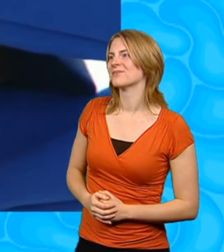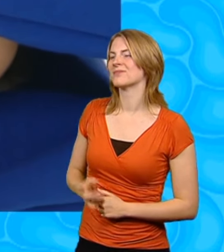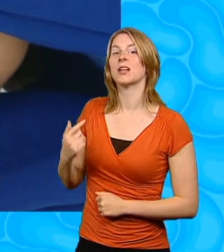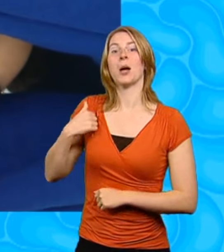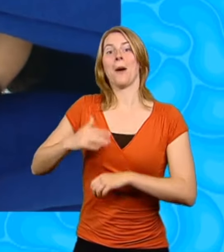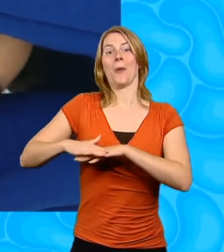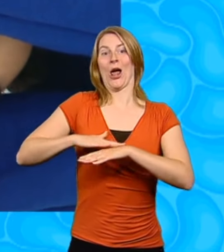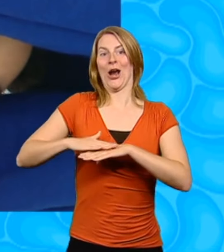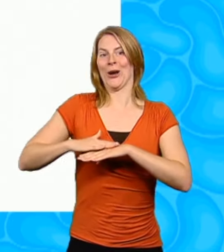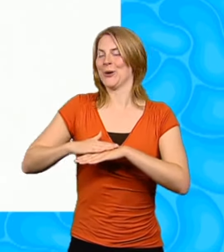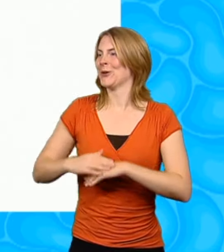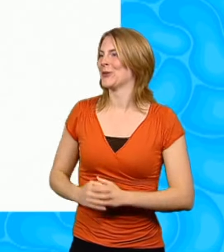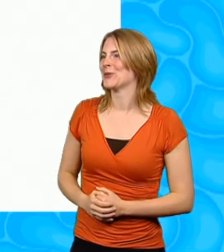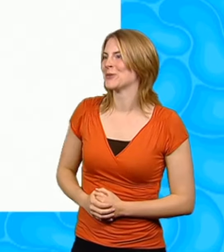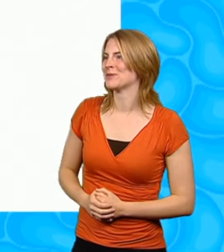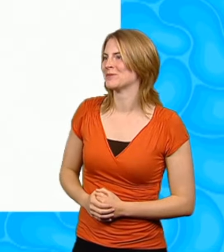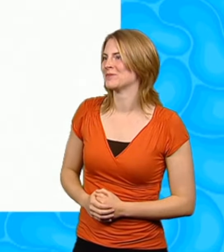I'm blue.